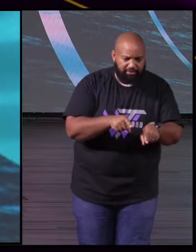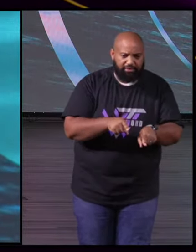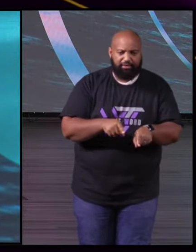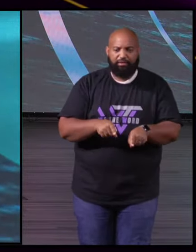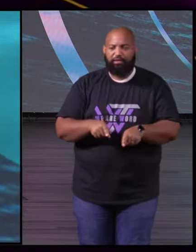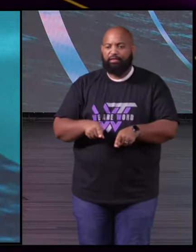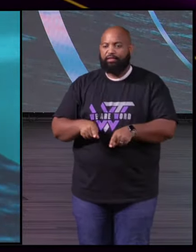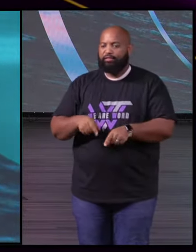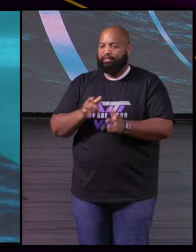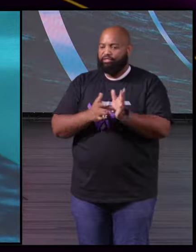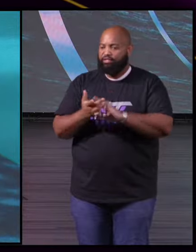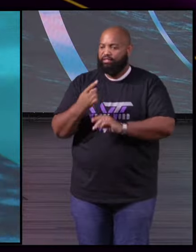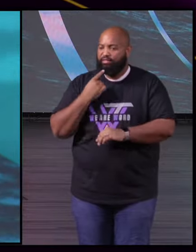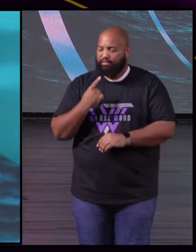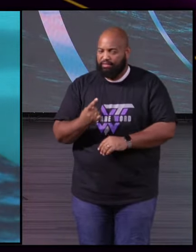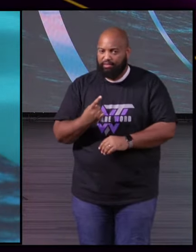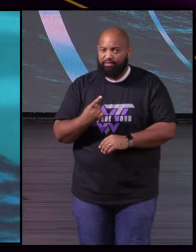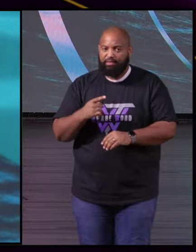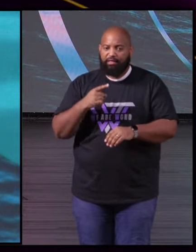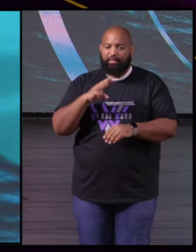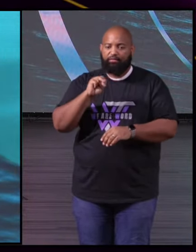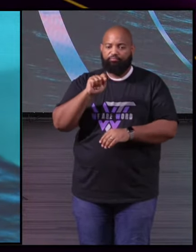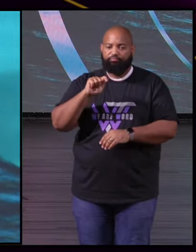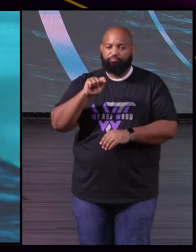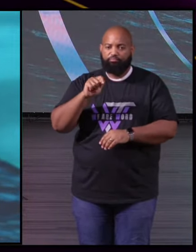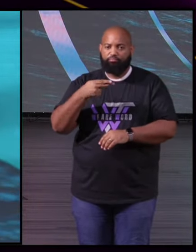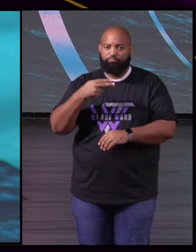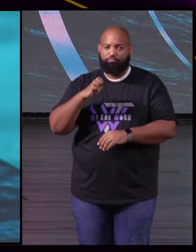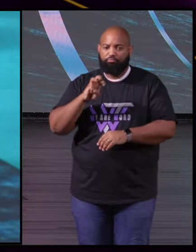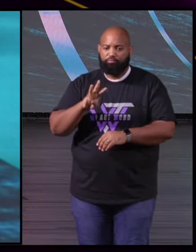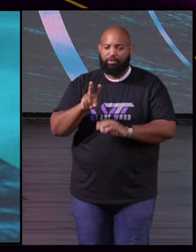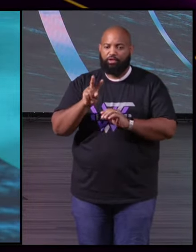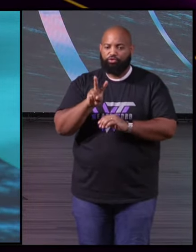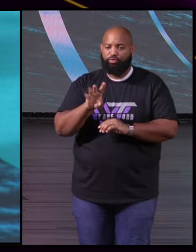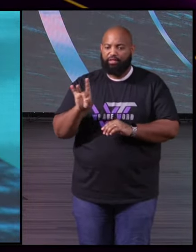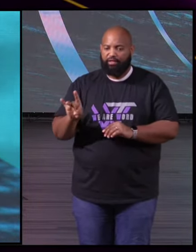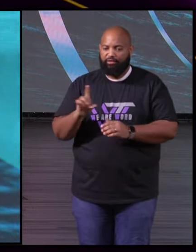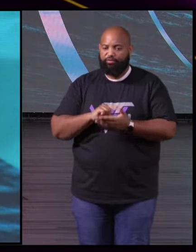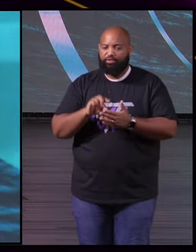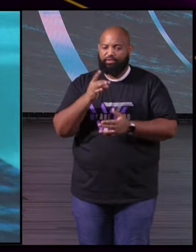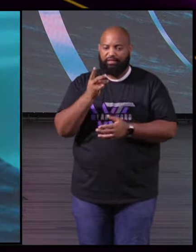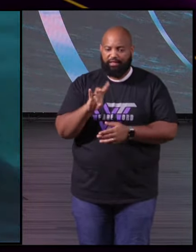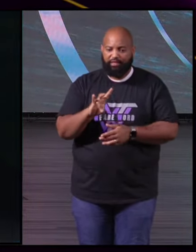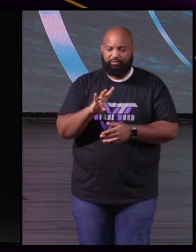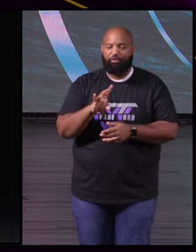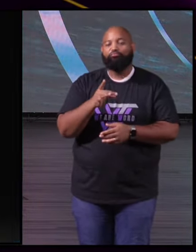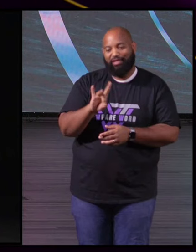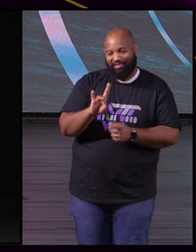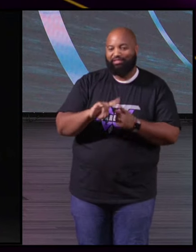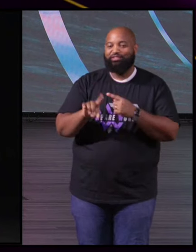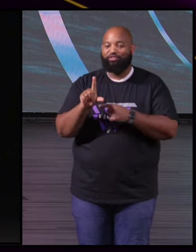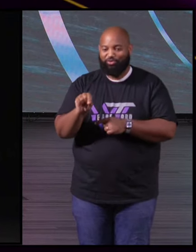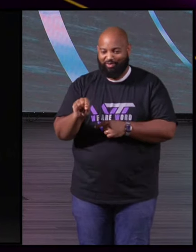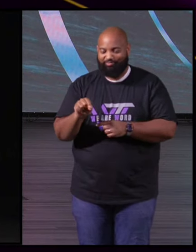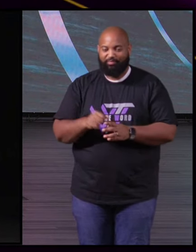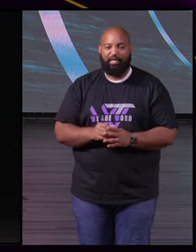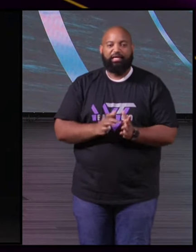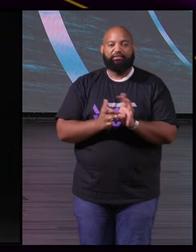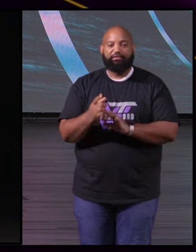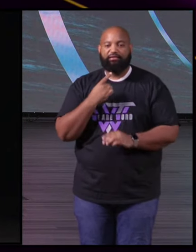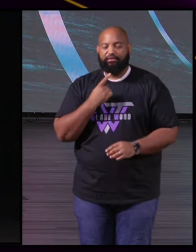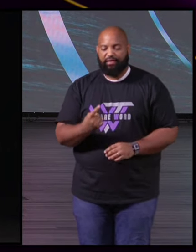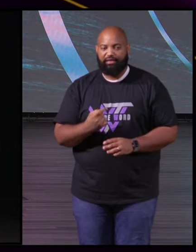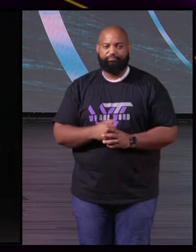gives us in Matthew 28, verses 18 through 20. And Jesus came and spoke to